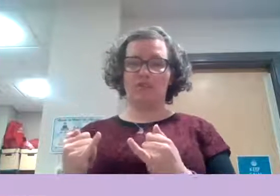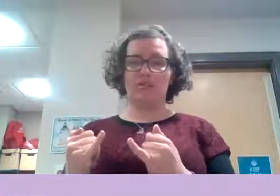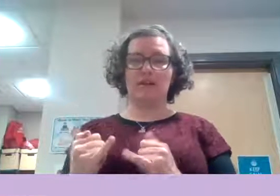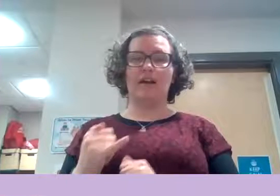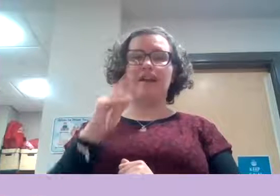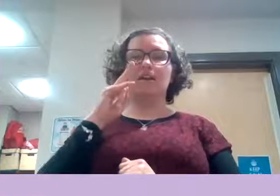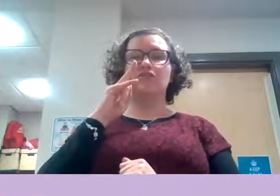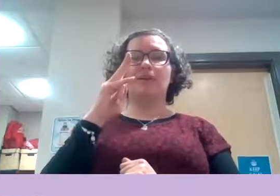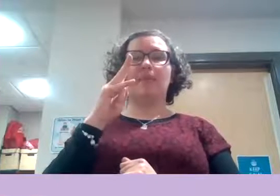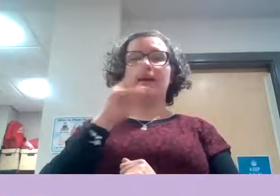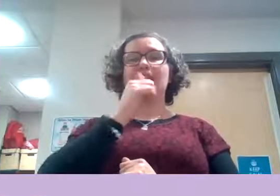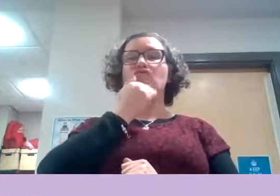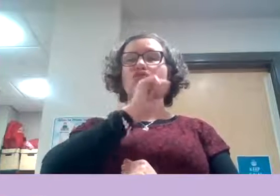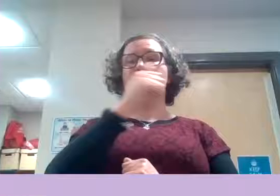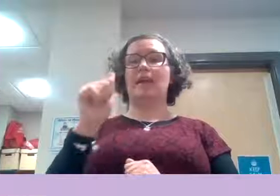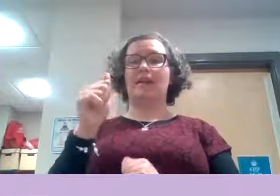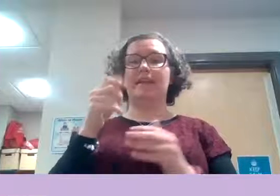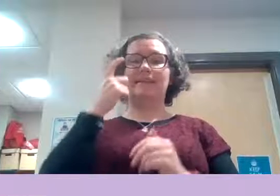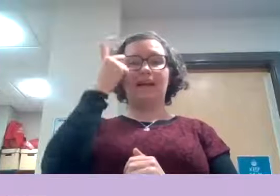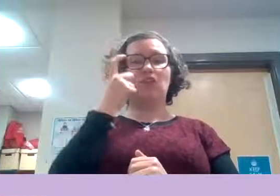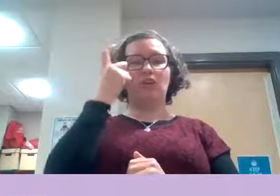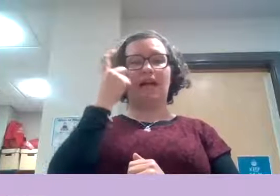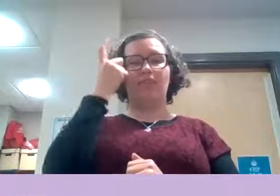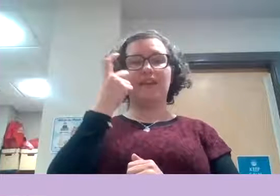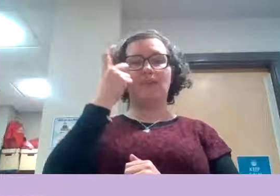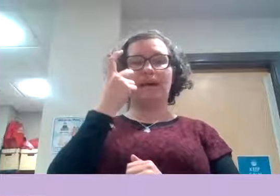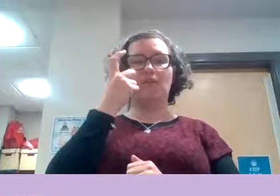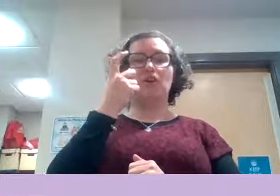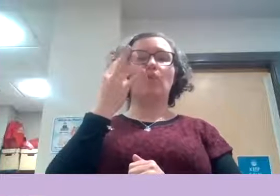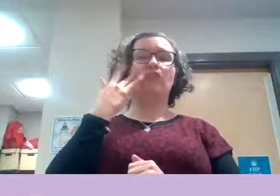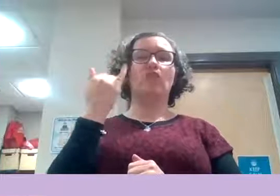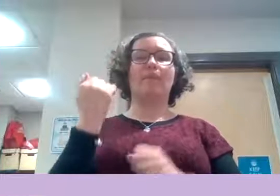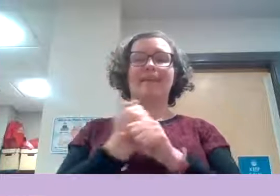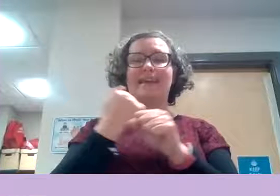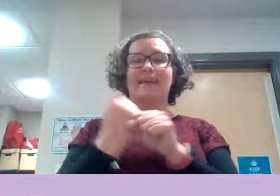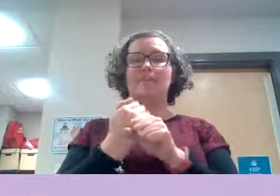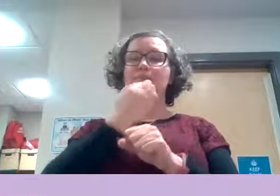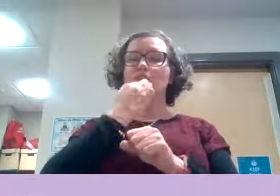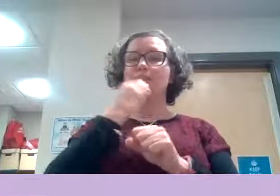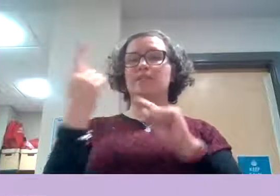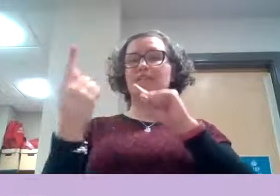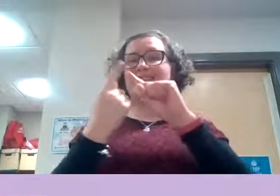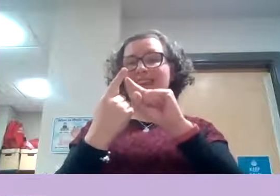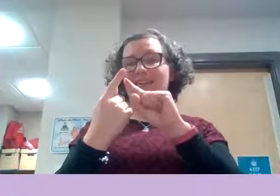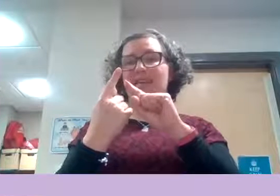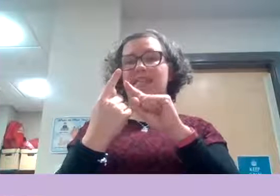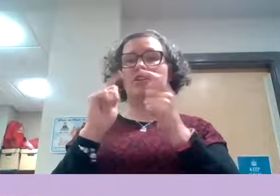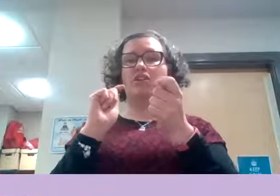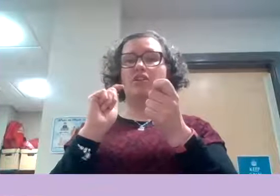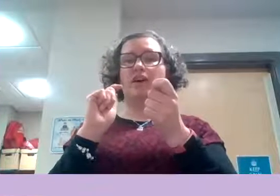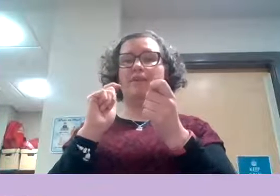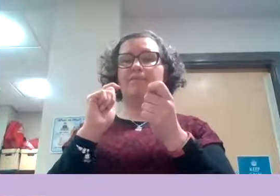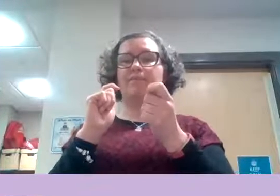very wrong. Okay, so there's a number line here to have a look at and think about when you're making numbers to the